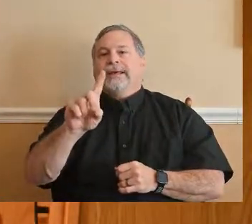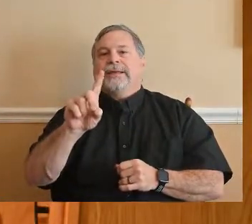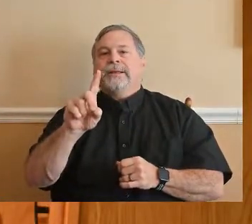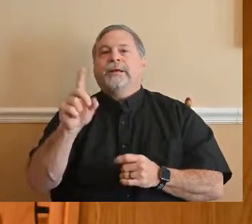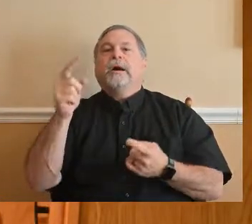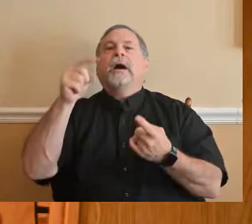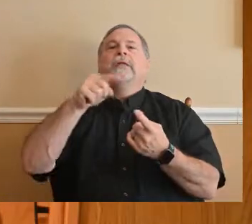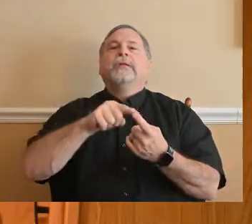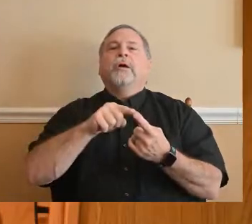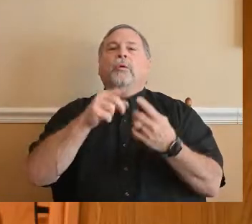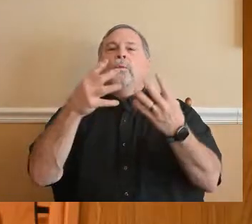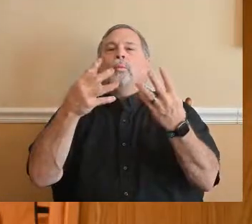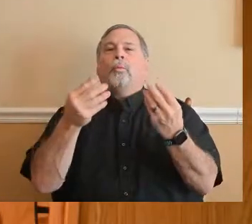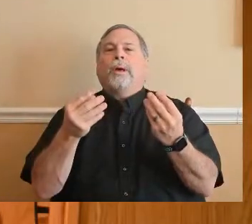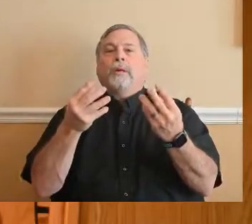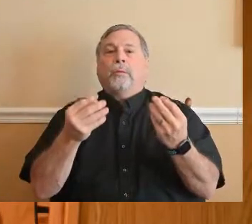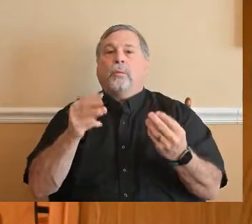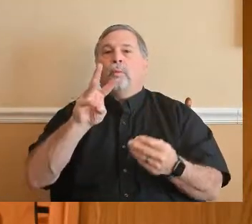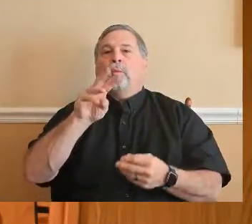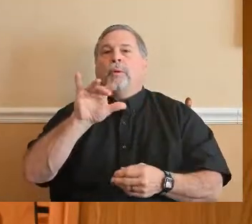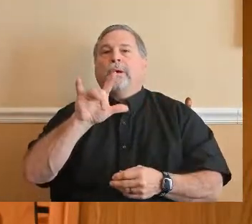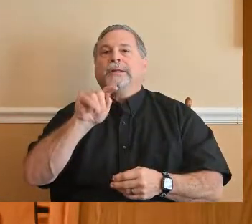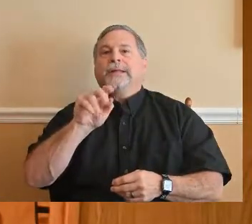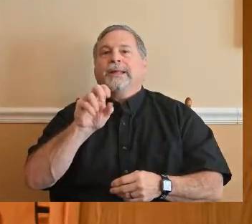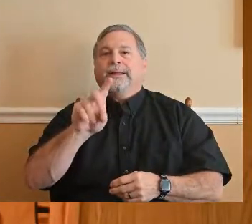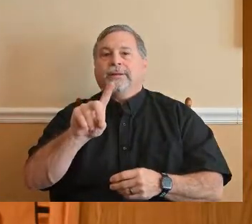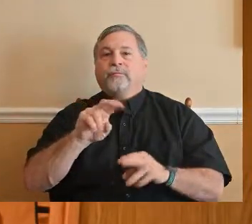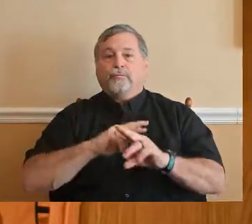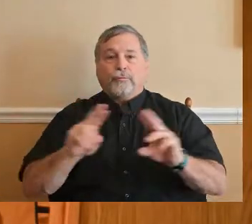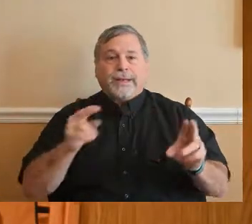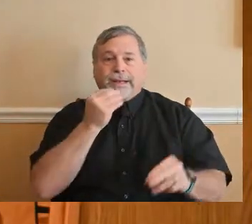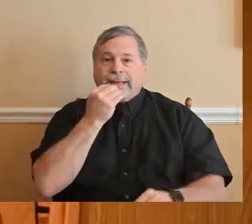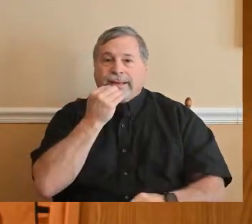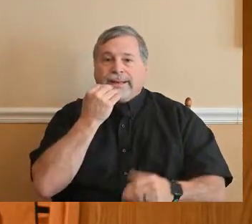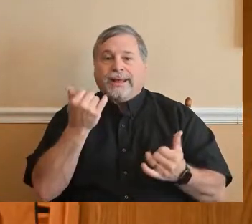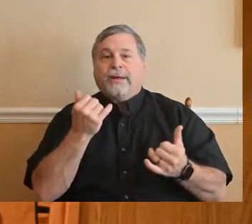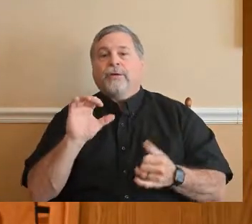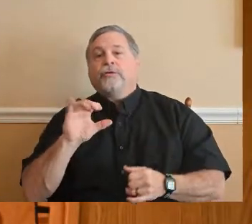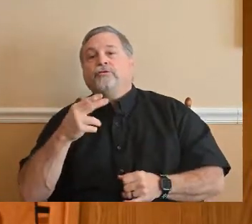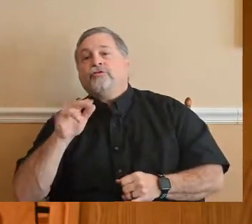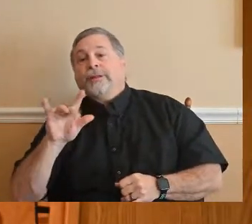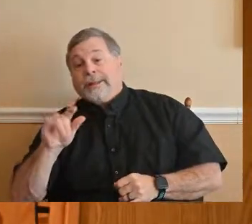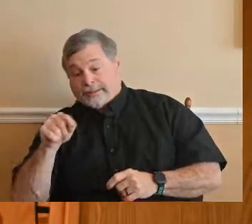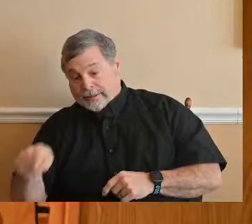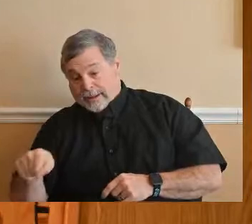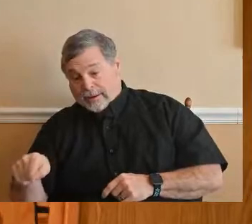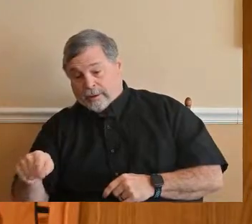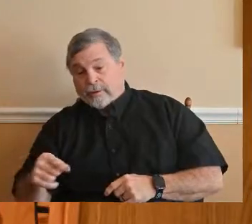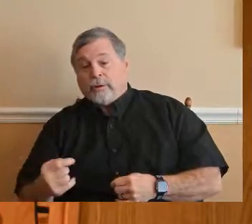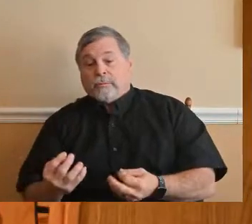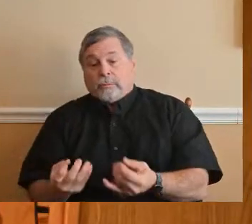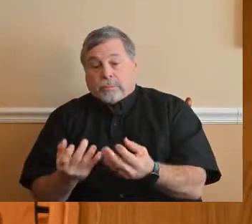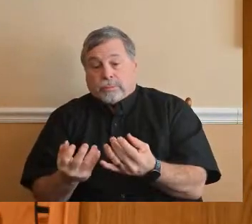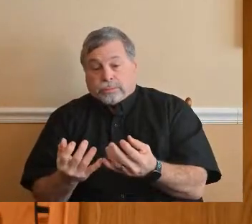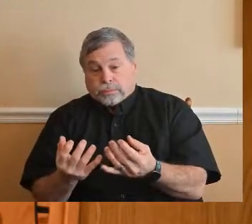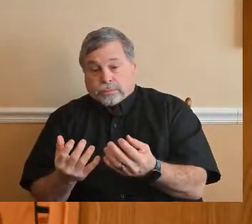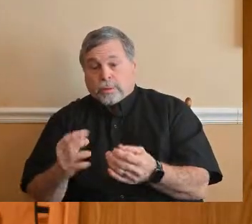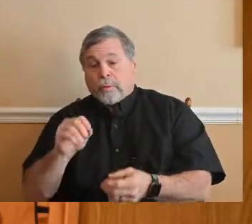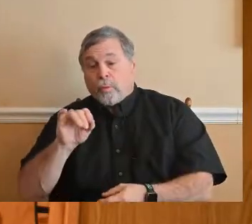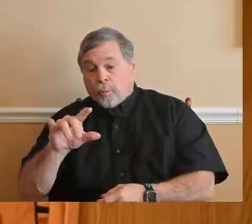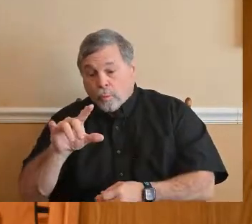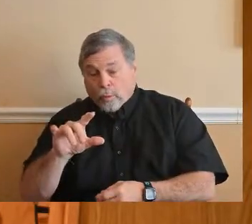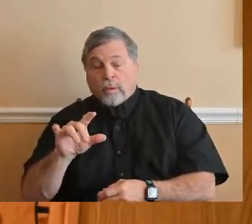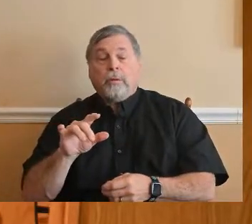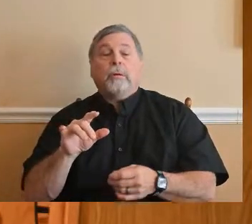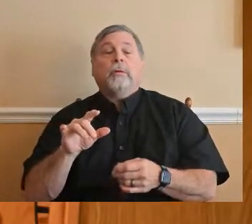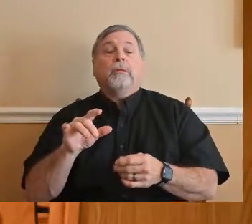completely wilted and it'll be ready to eat. Now that we have the chilies in there, we're going to let them start to simmer a little bit in that